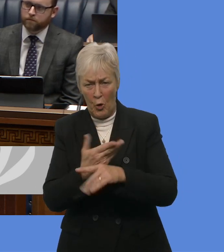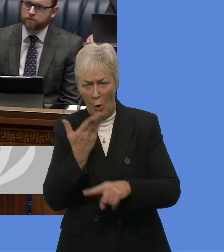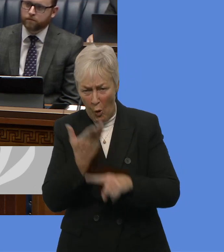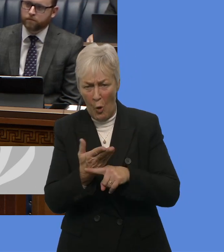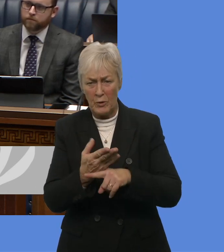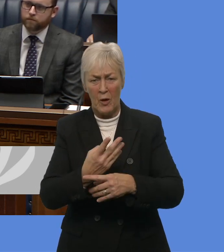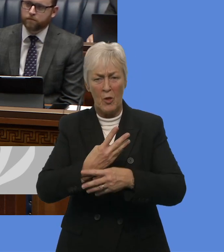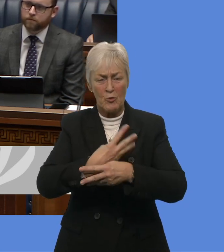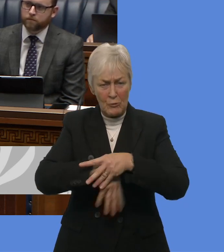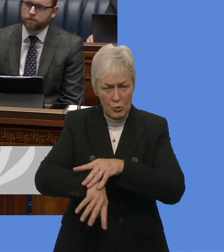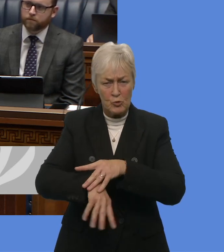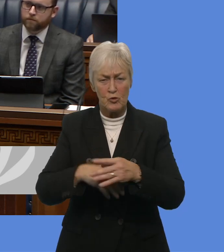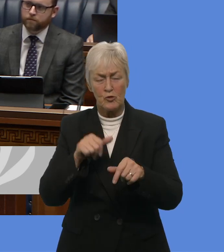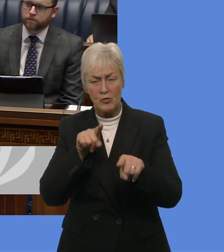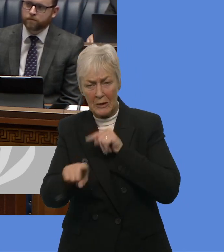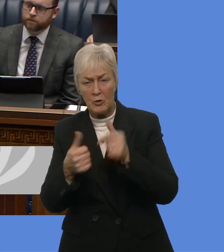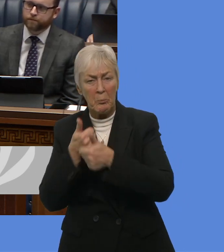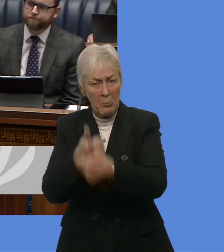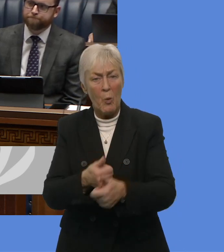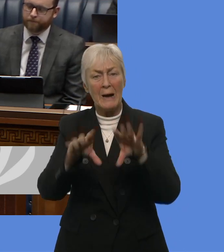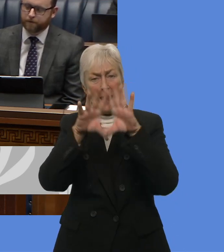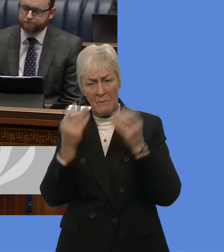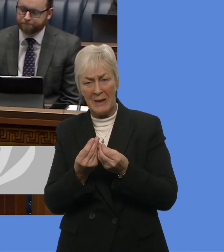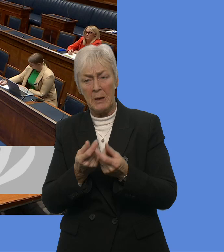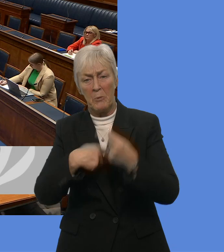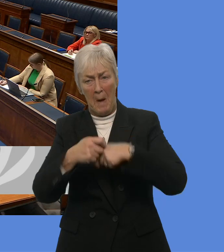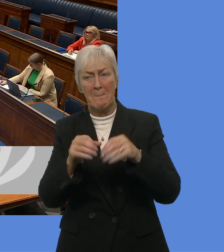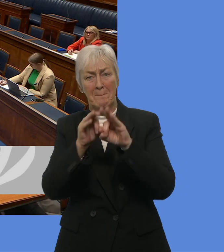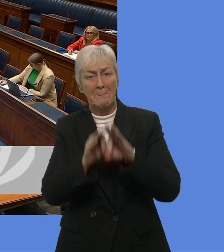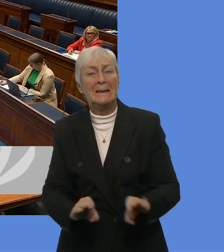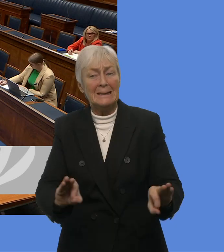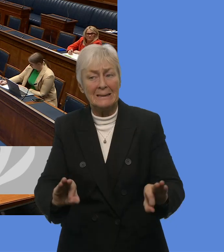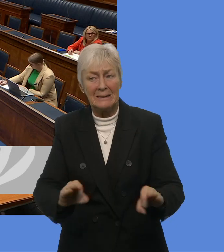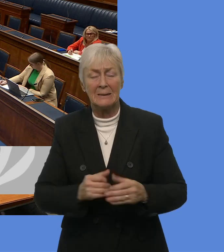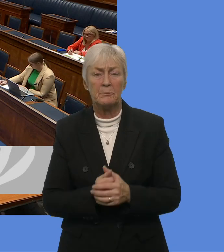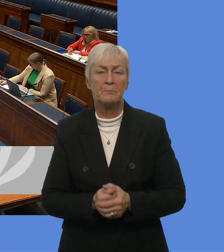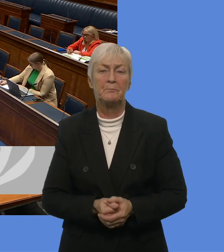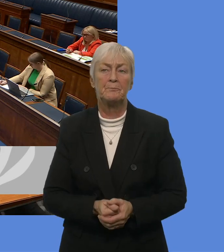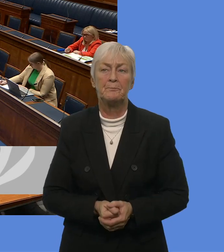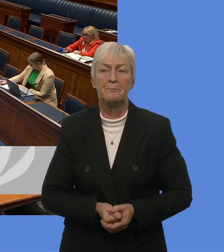coalface to really support and to bring about that peace. Declan Kearney.